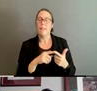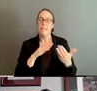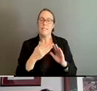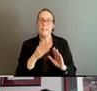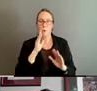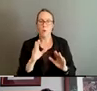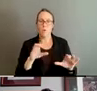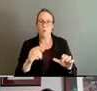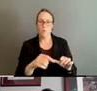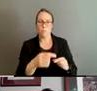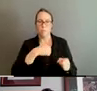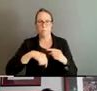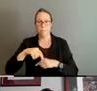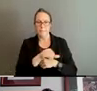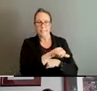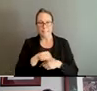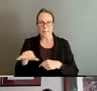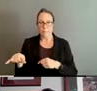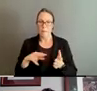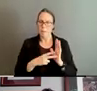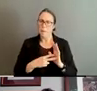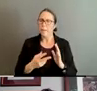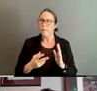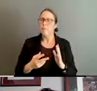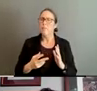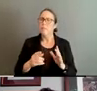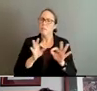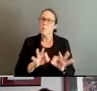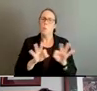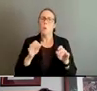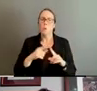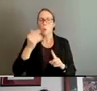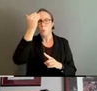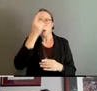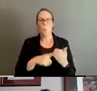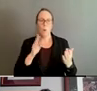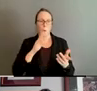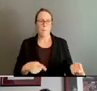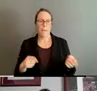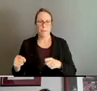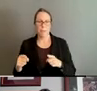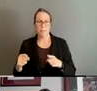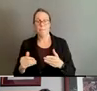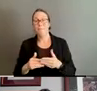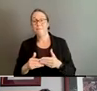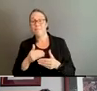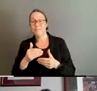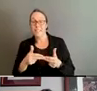process. And so making sure that you're still in the loop on what's happening. You can go ahead and go to the next slide, Randy.